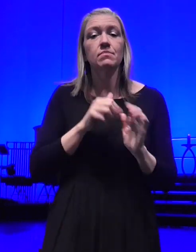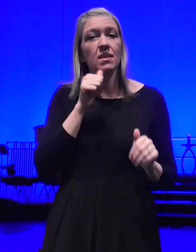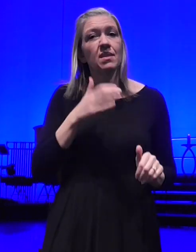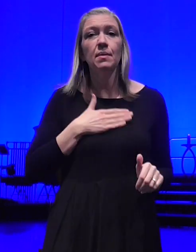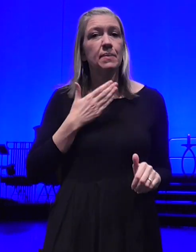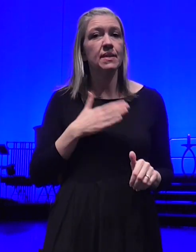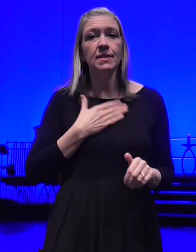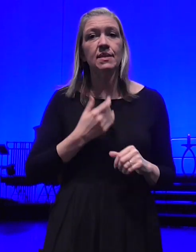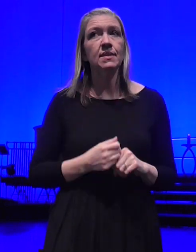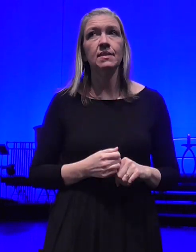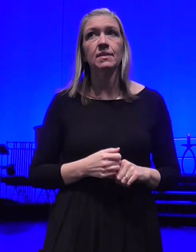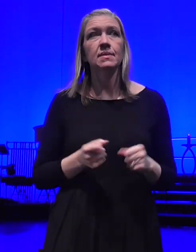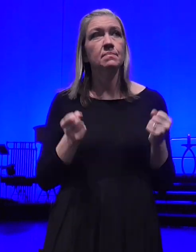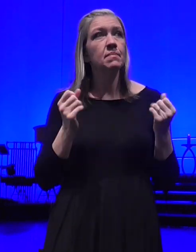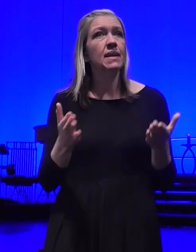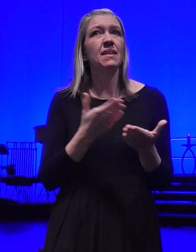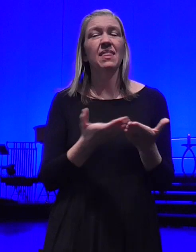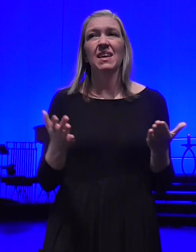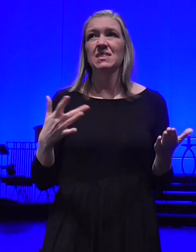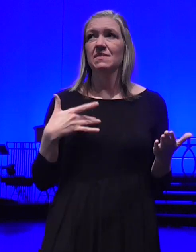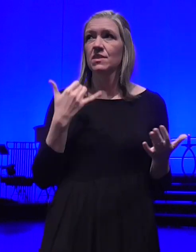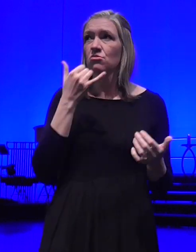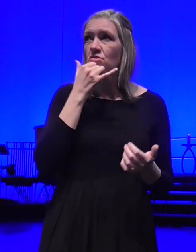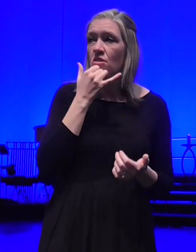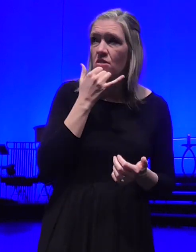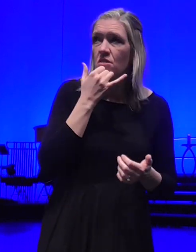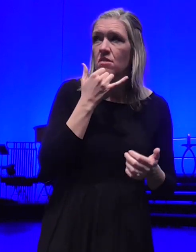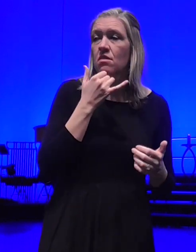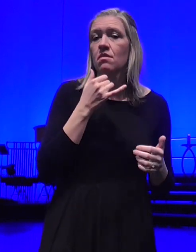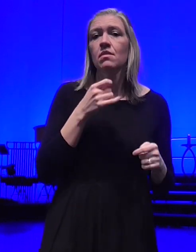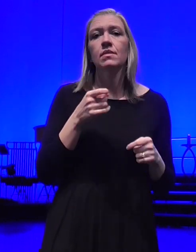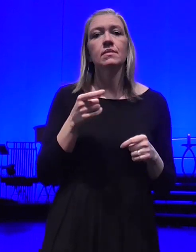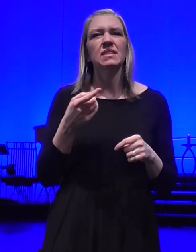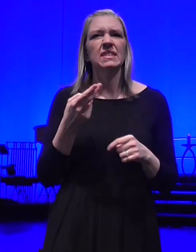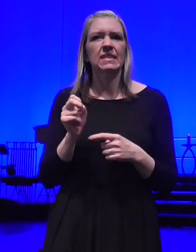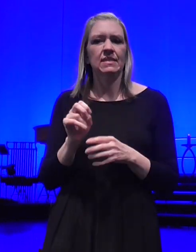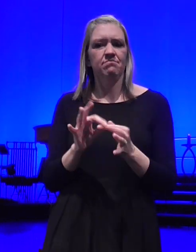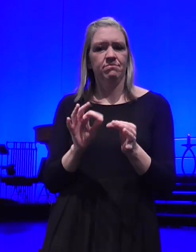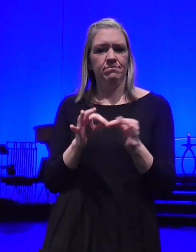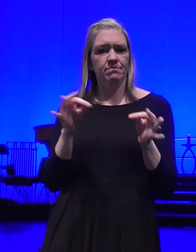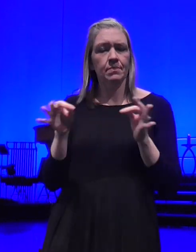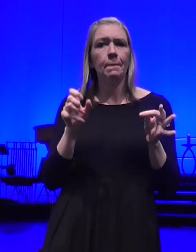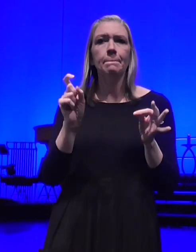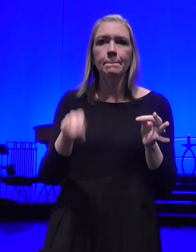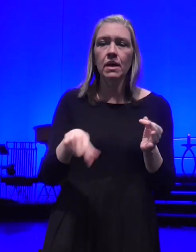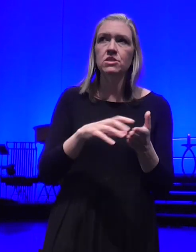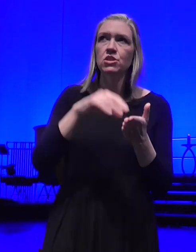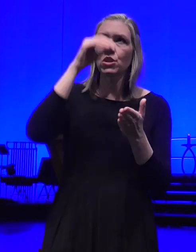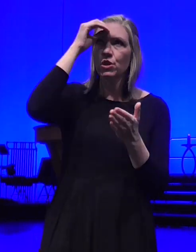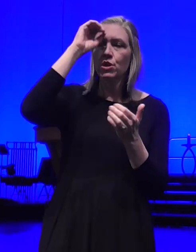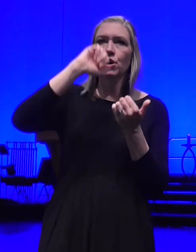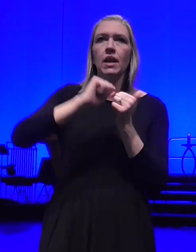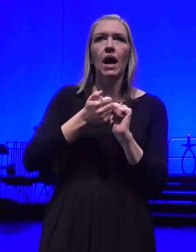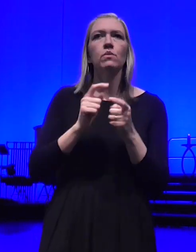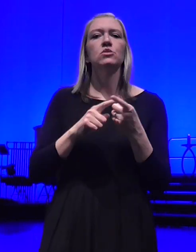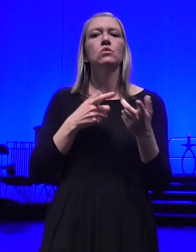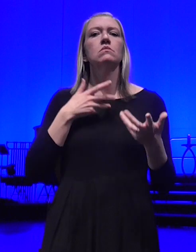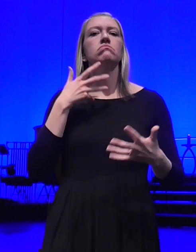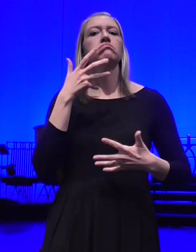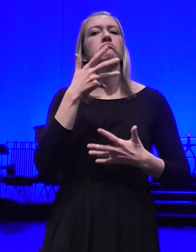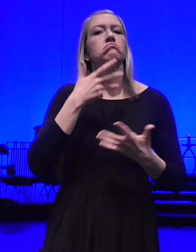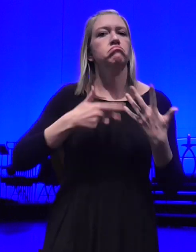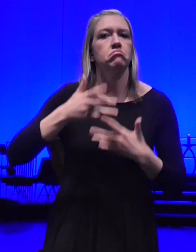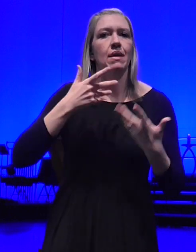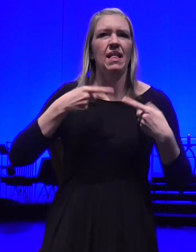many things feel wrong. And he says we must learn how to allow that to move outside